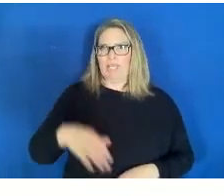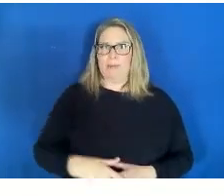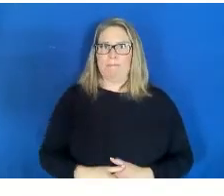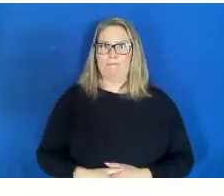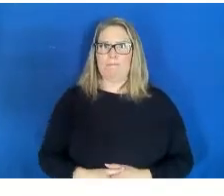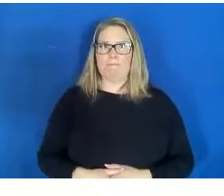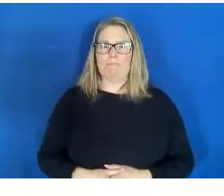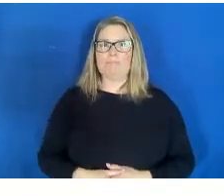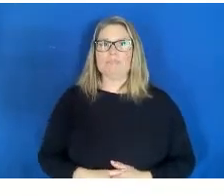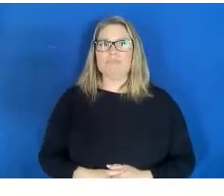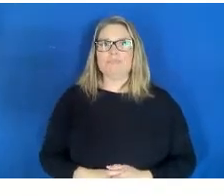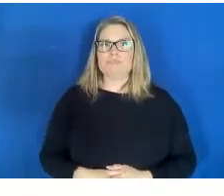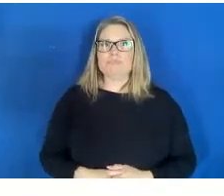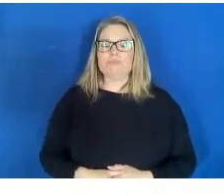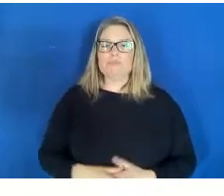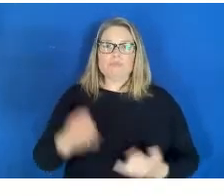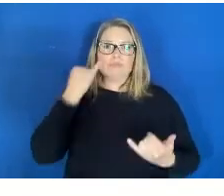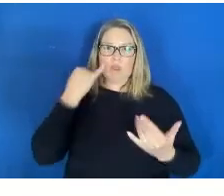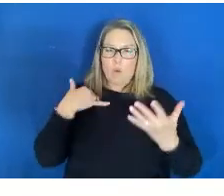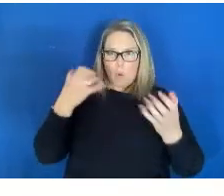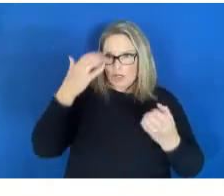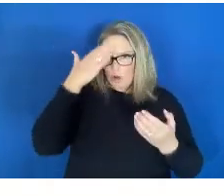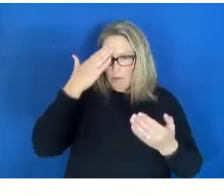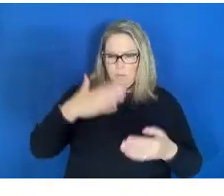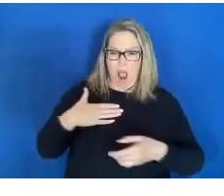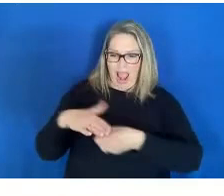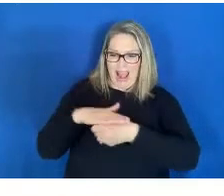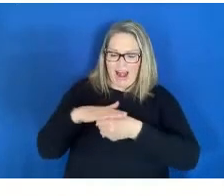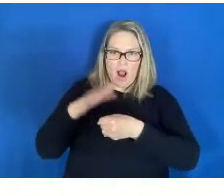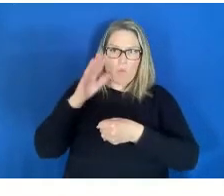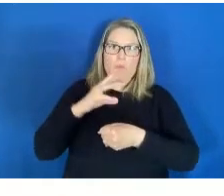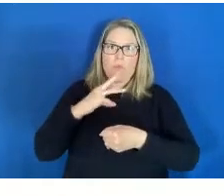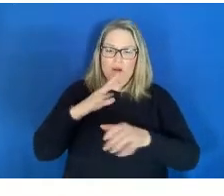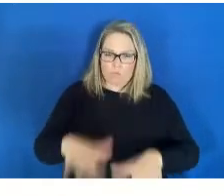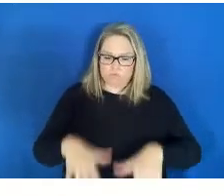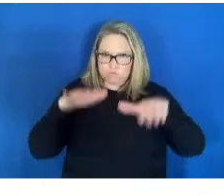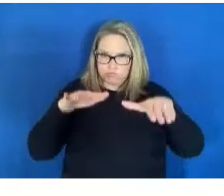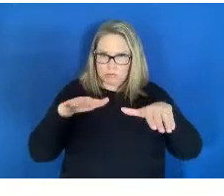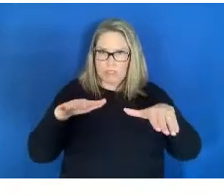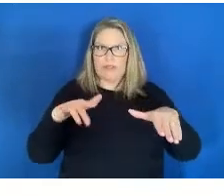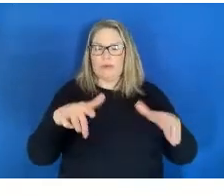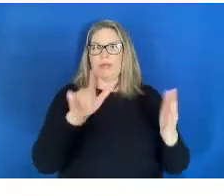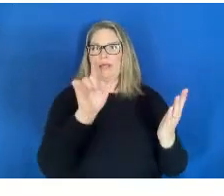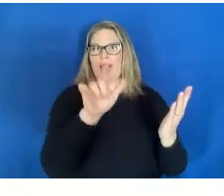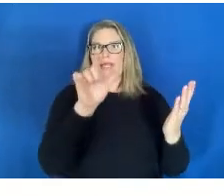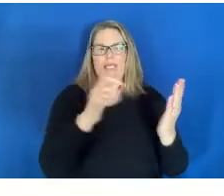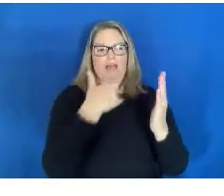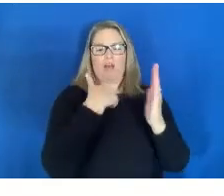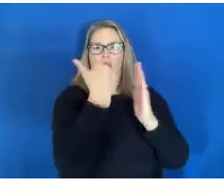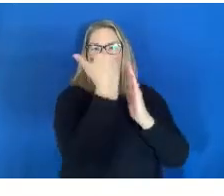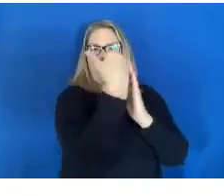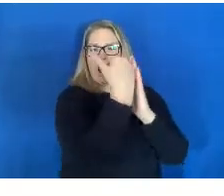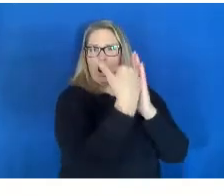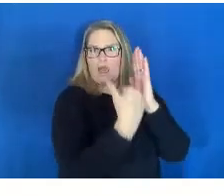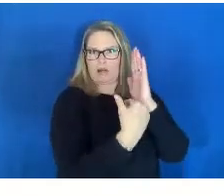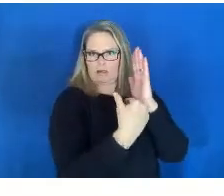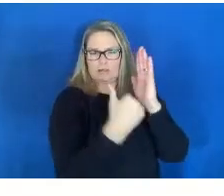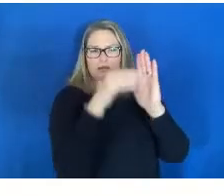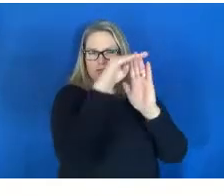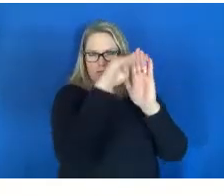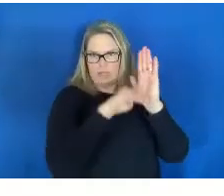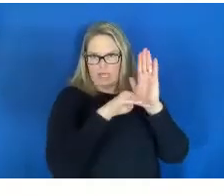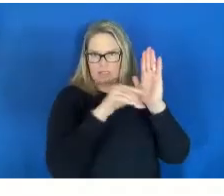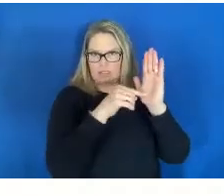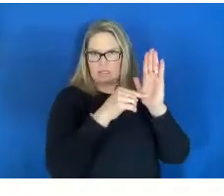To access the information for each location, you can click on the location in the list, or you can click on View and